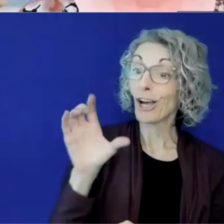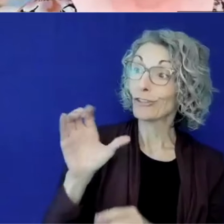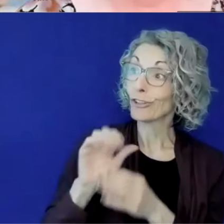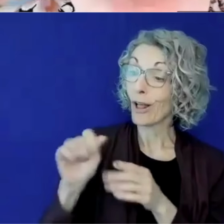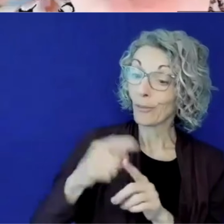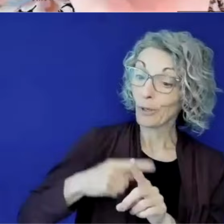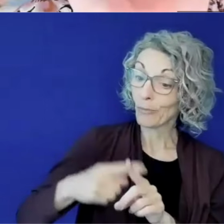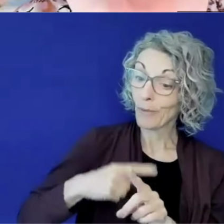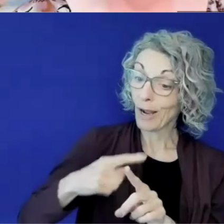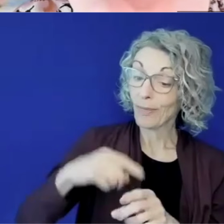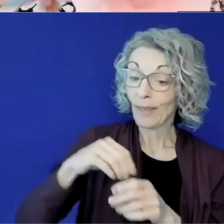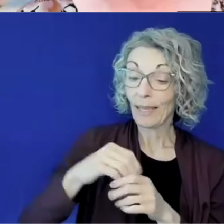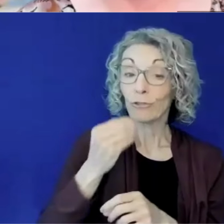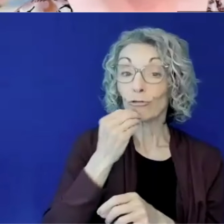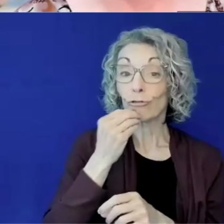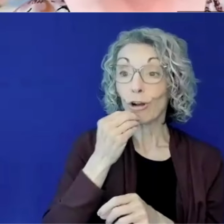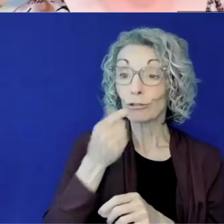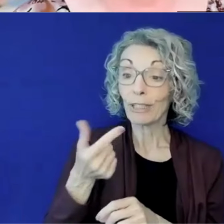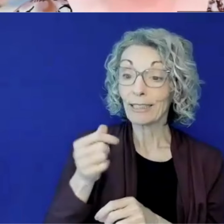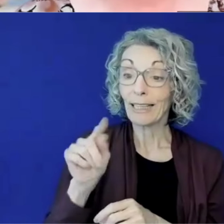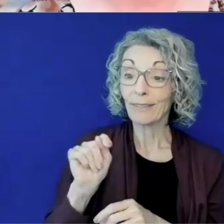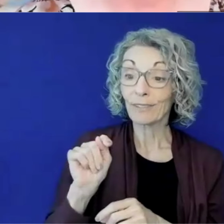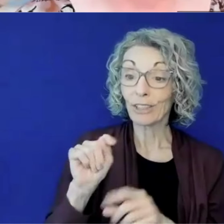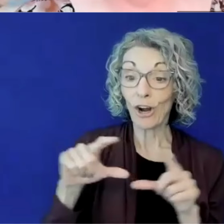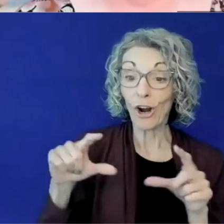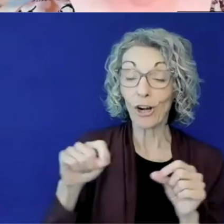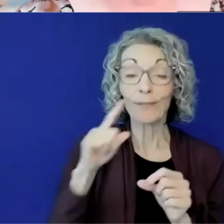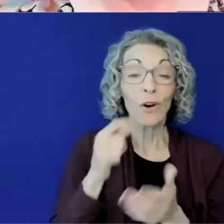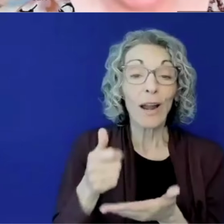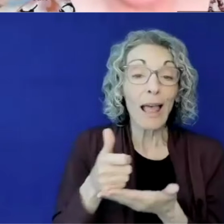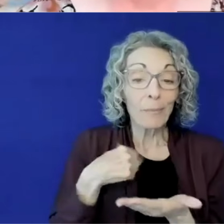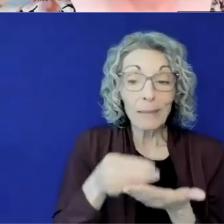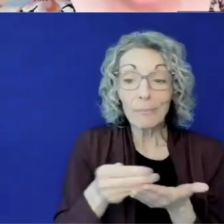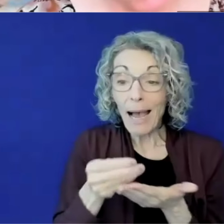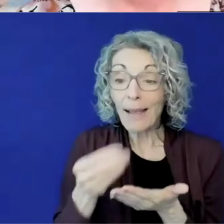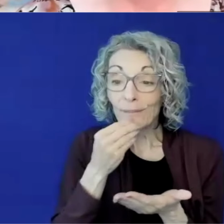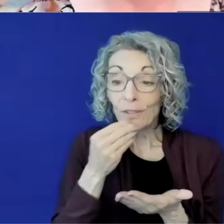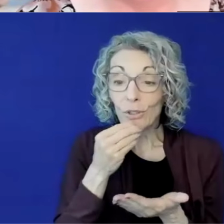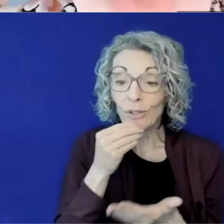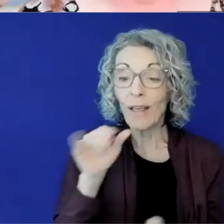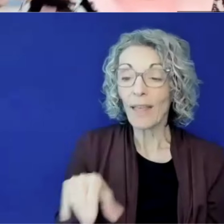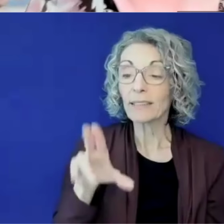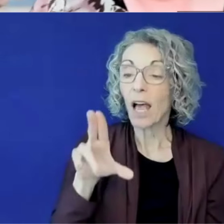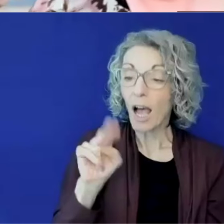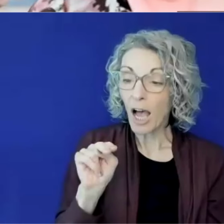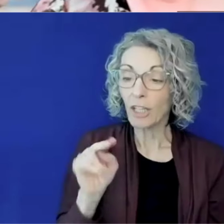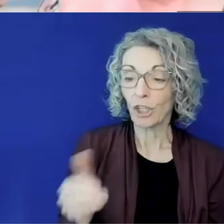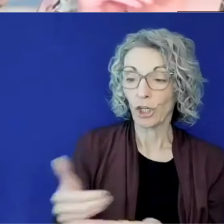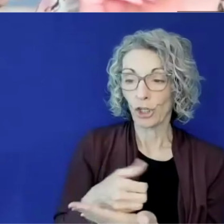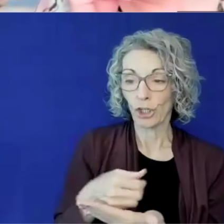and a grocery gift card just to help me make ends meet, that is unearned